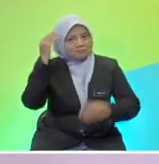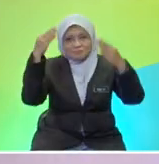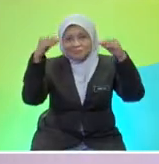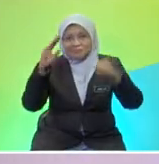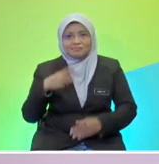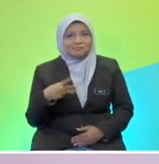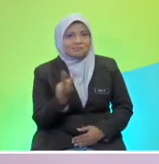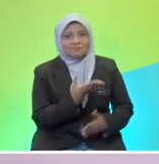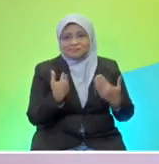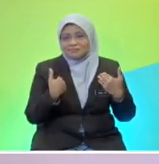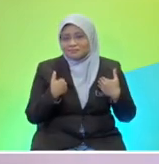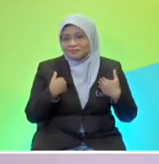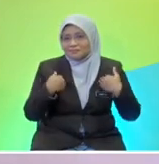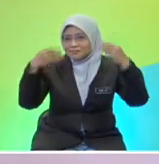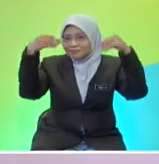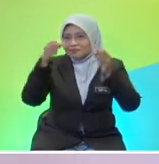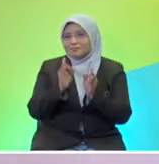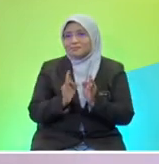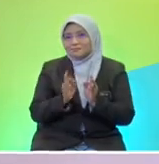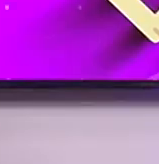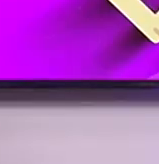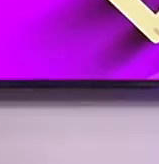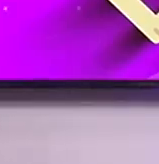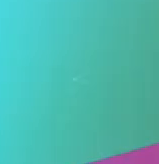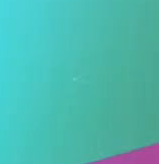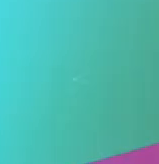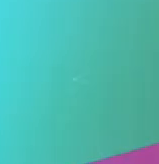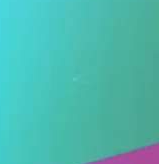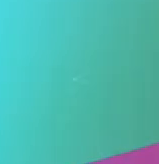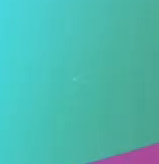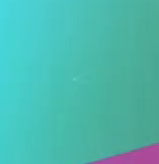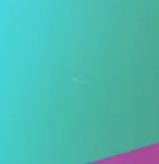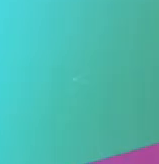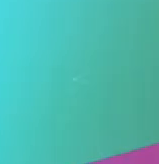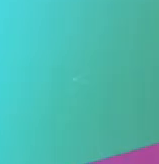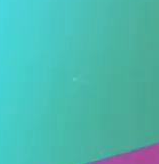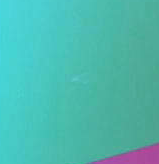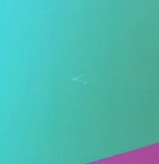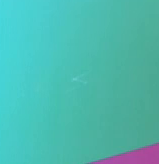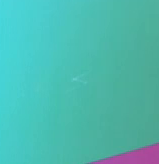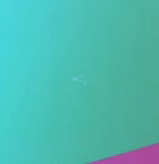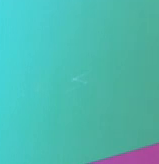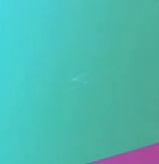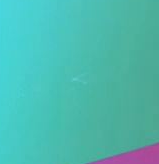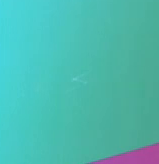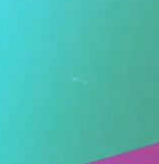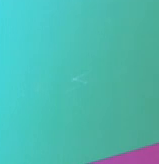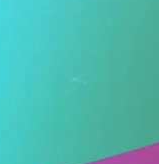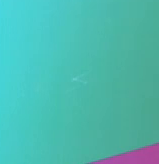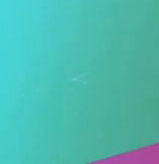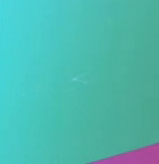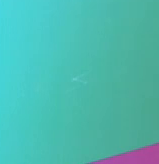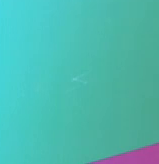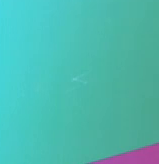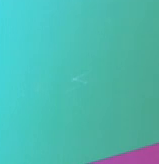language interpreter with us, Teacher Nabila. How are you, Teacher Nabila? Teacher Nabila, do you like toys?